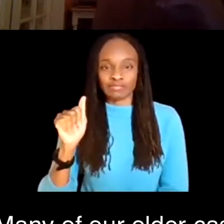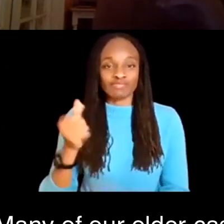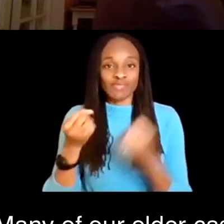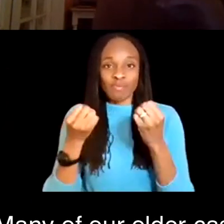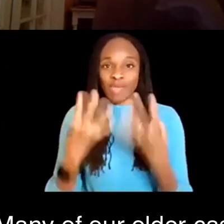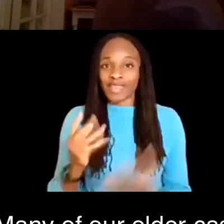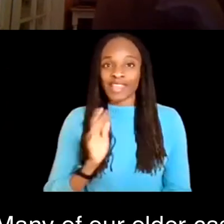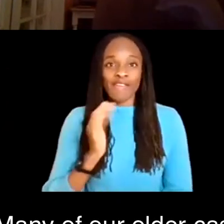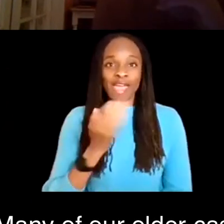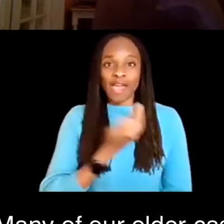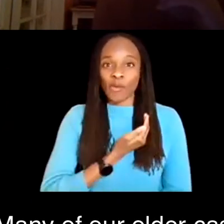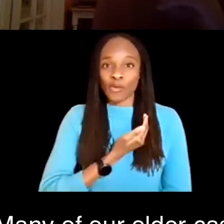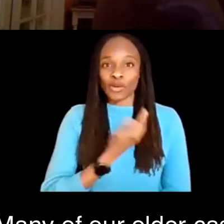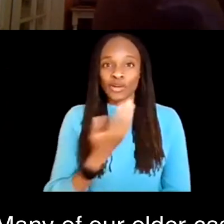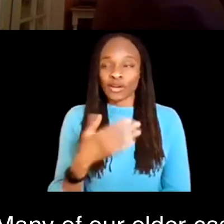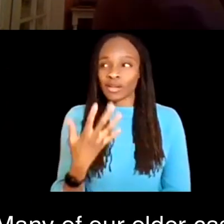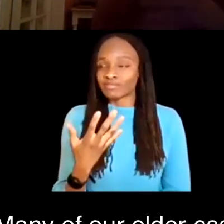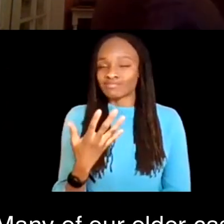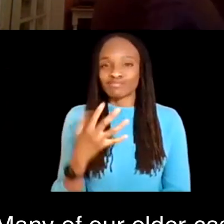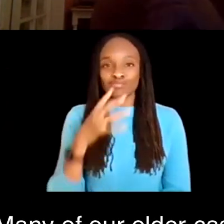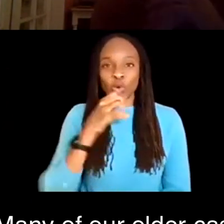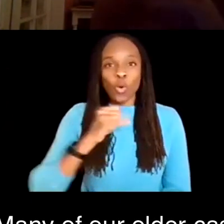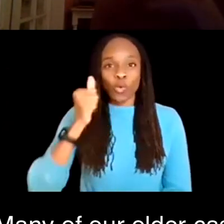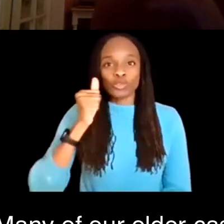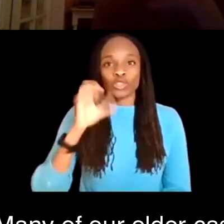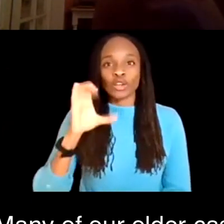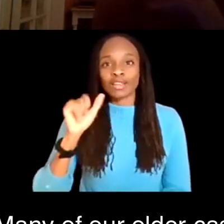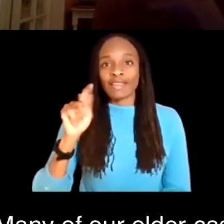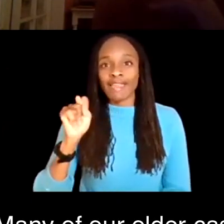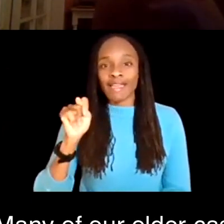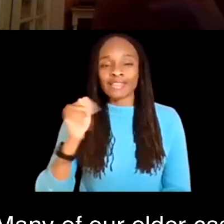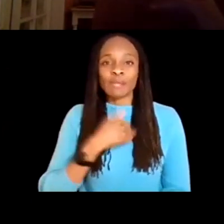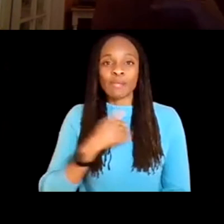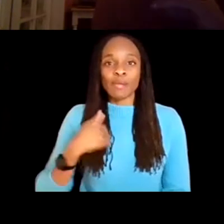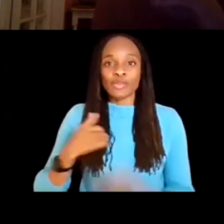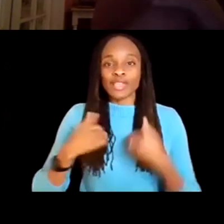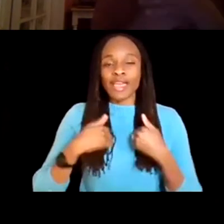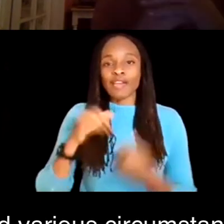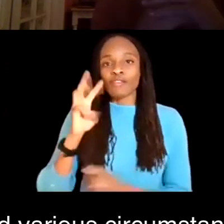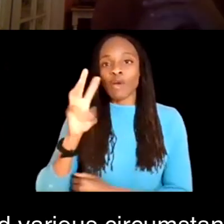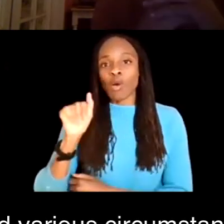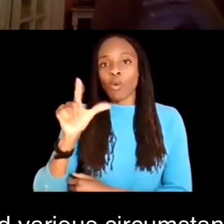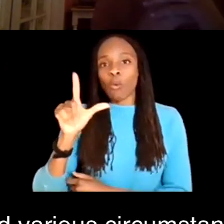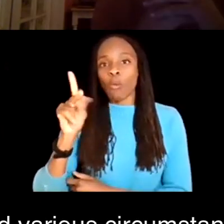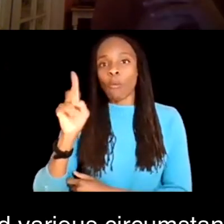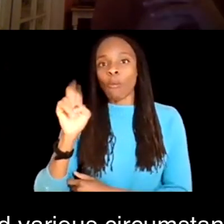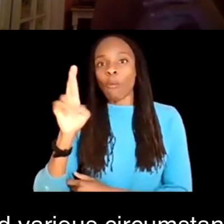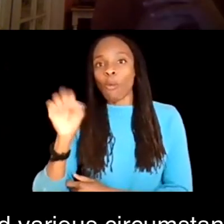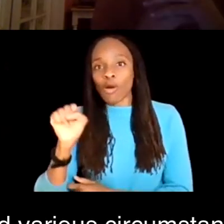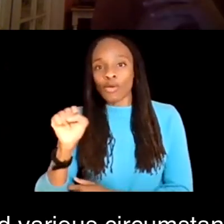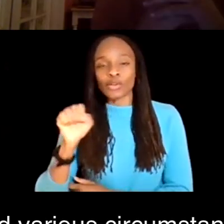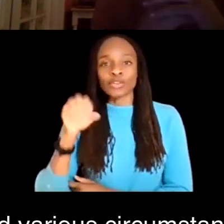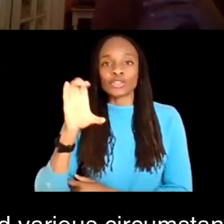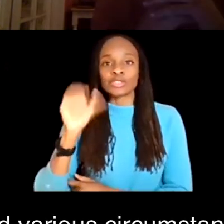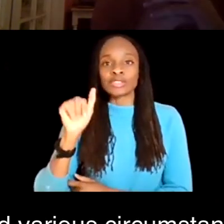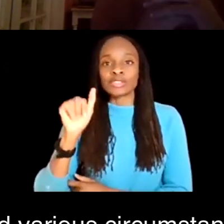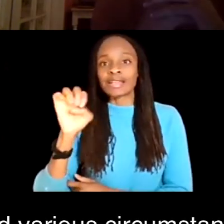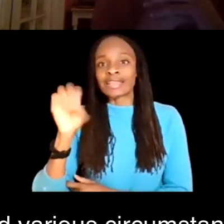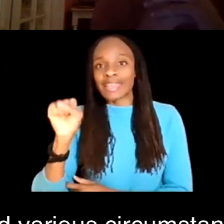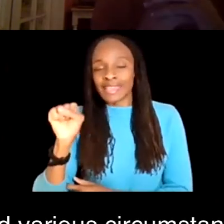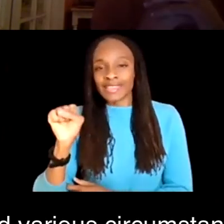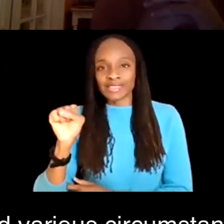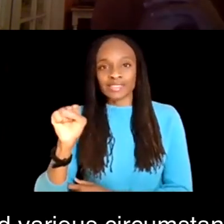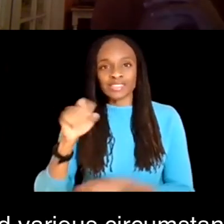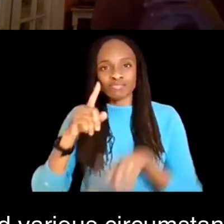our older cast members had walkers and canes and various circumstances that